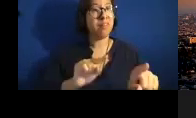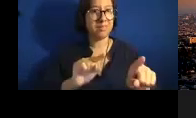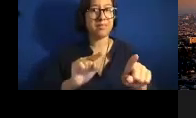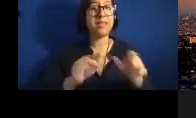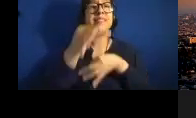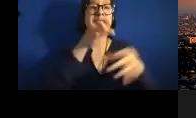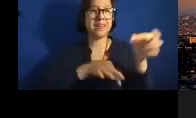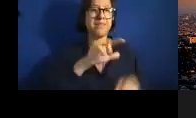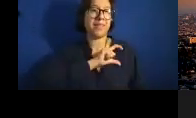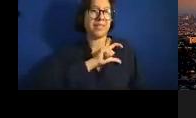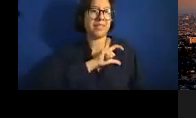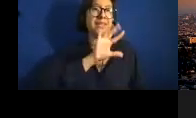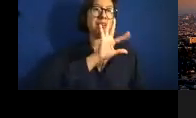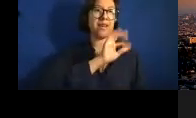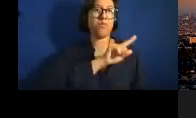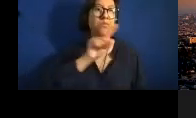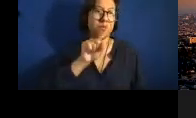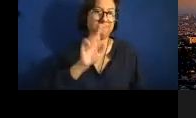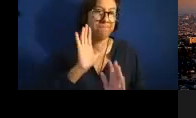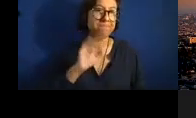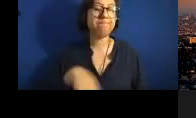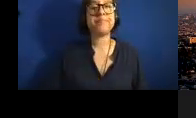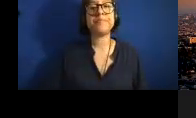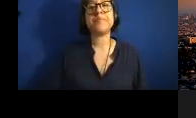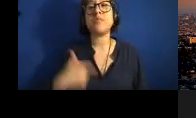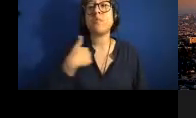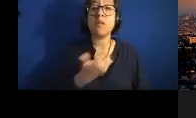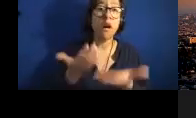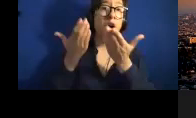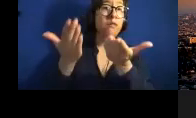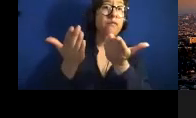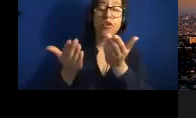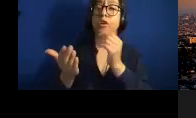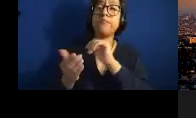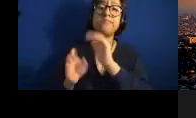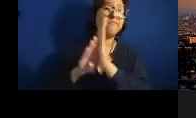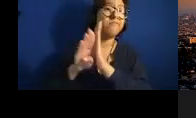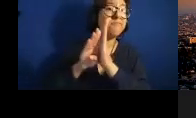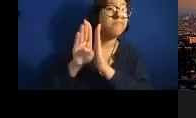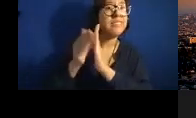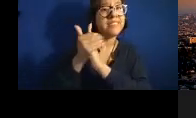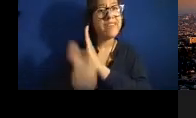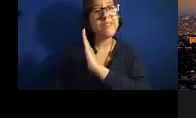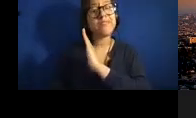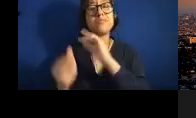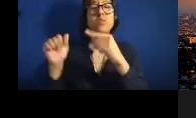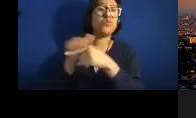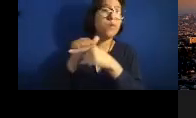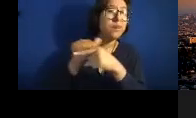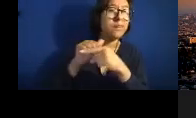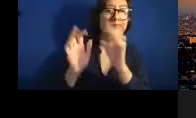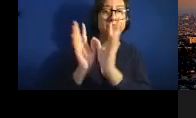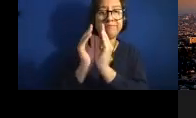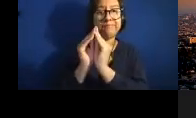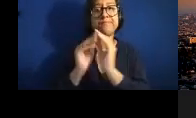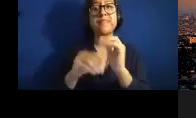communities. And we offer skill building training sessions in the following tracks: